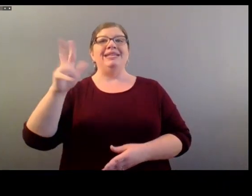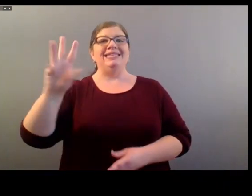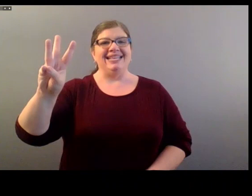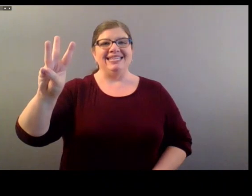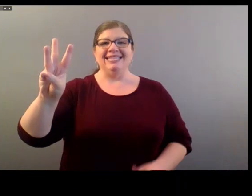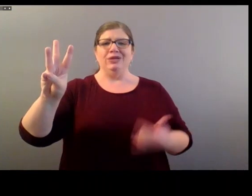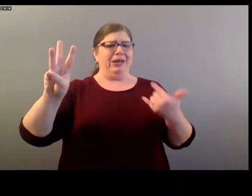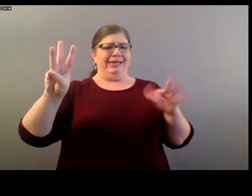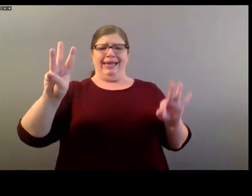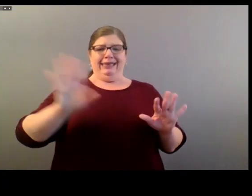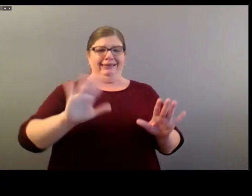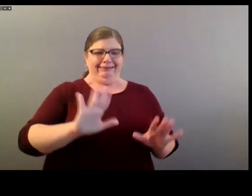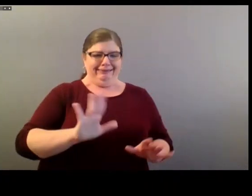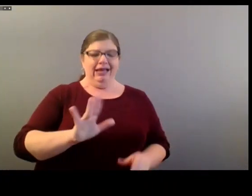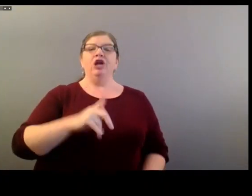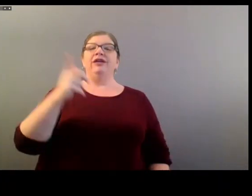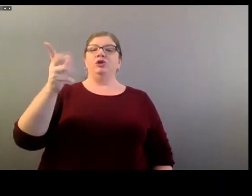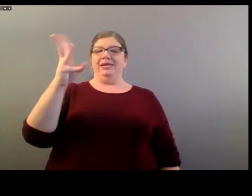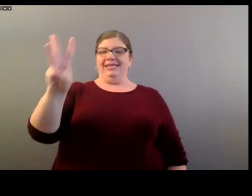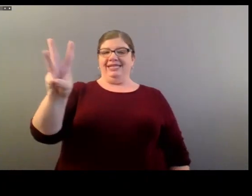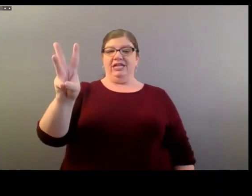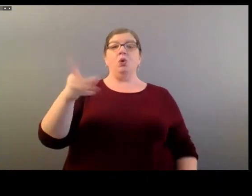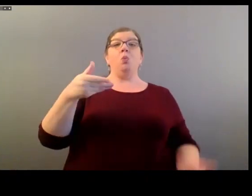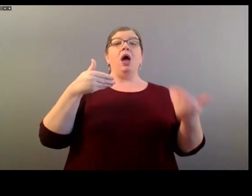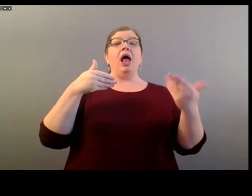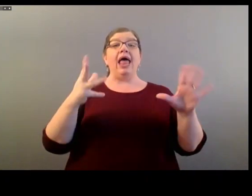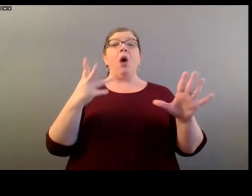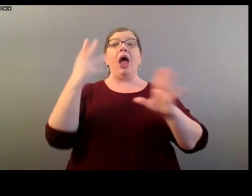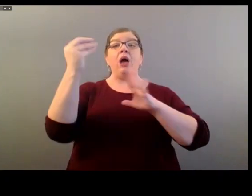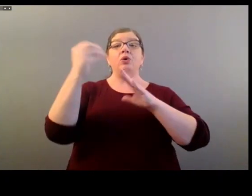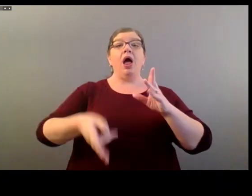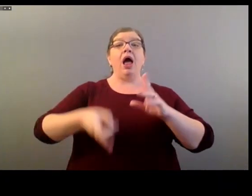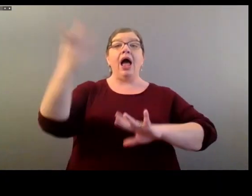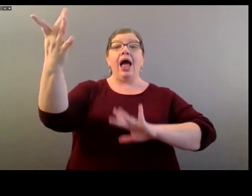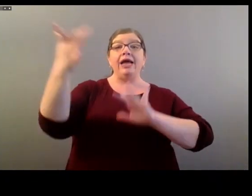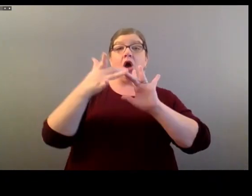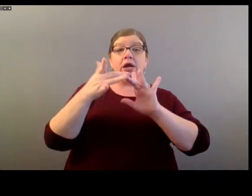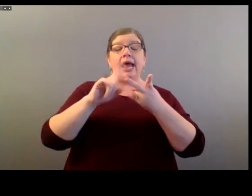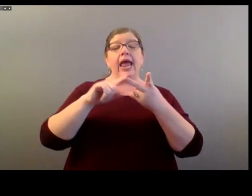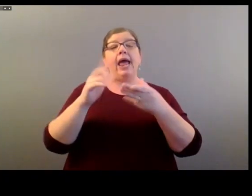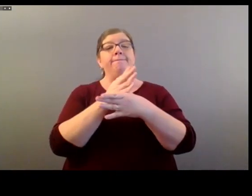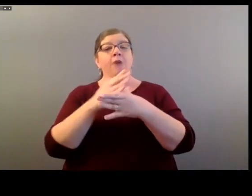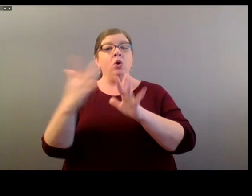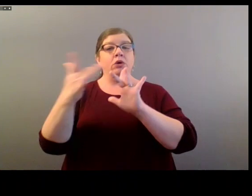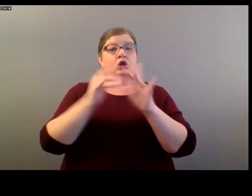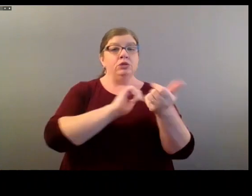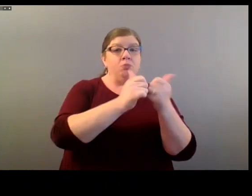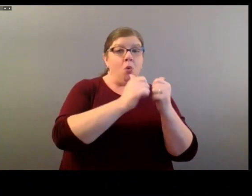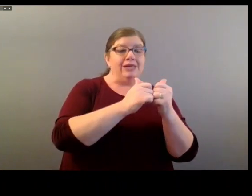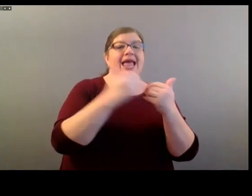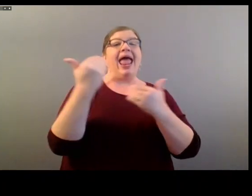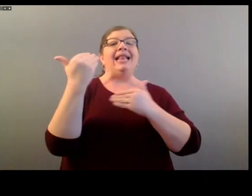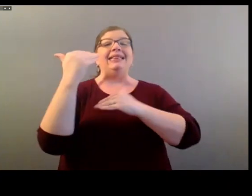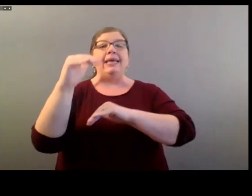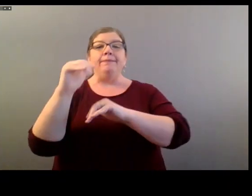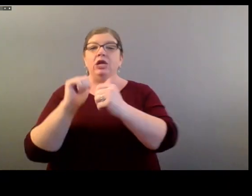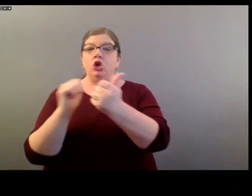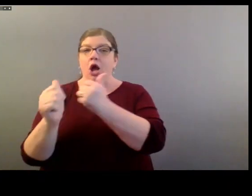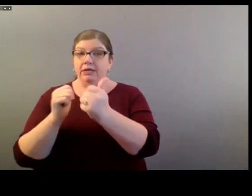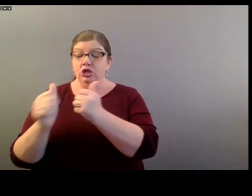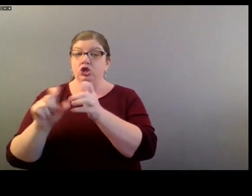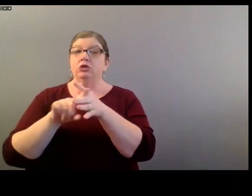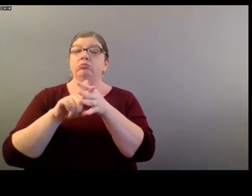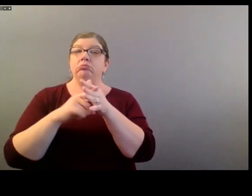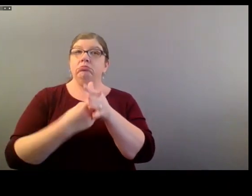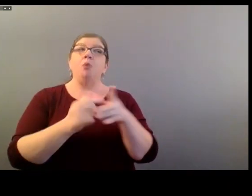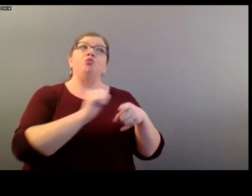allow outdoor high contact and moderate contact sport practice and limited competitions to resume in